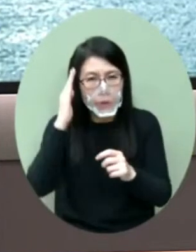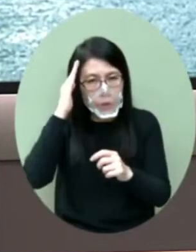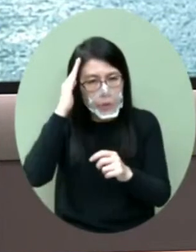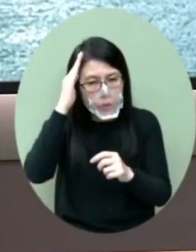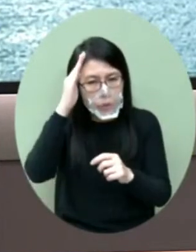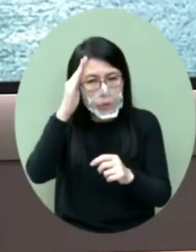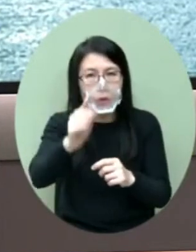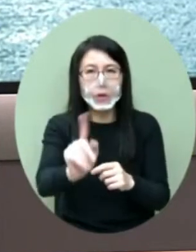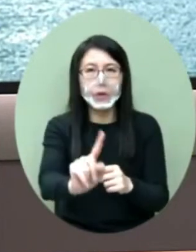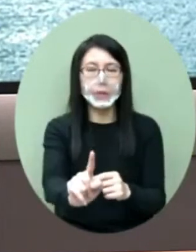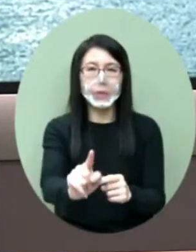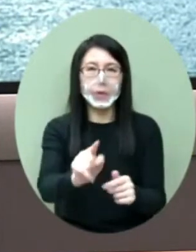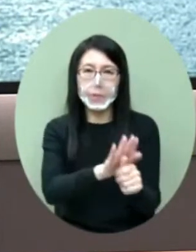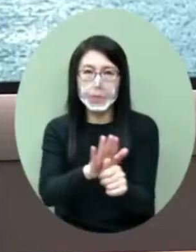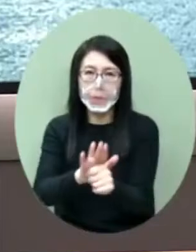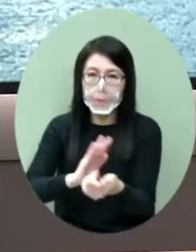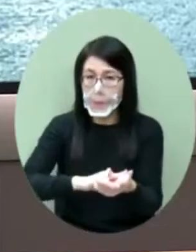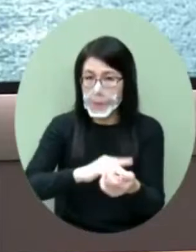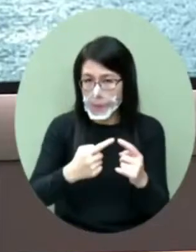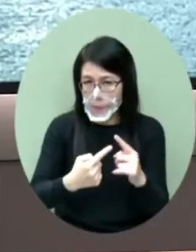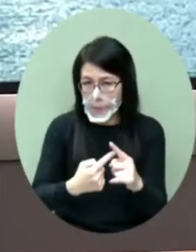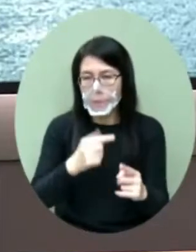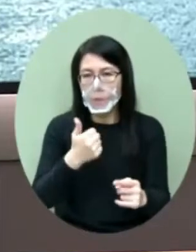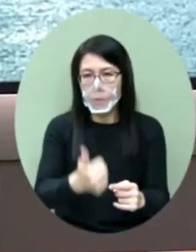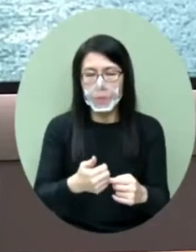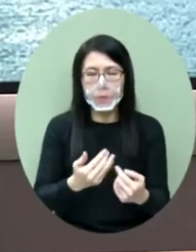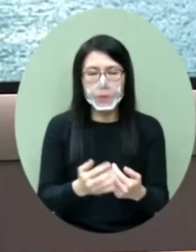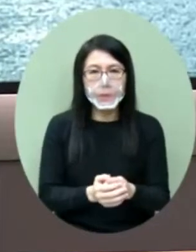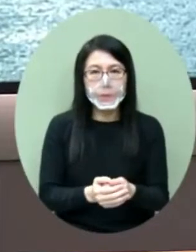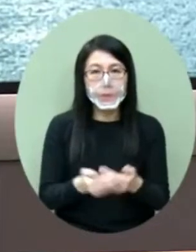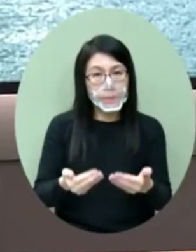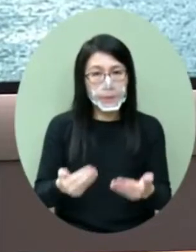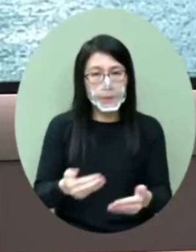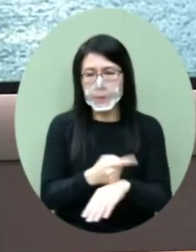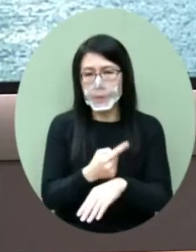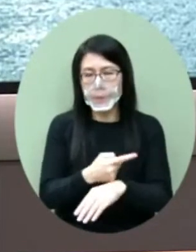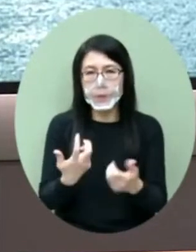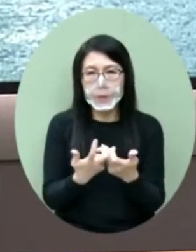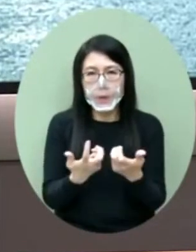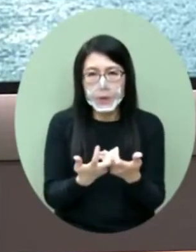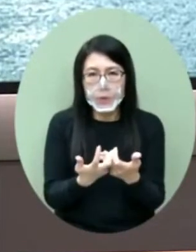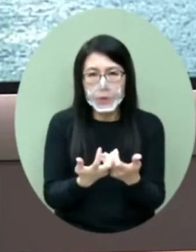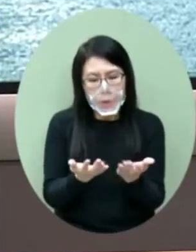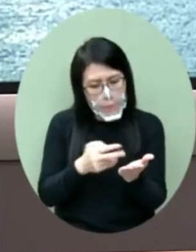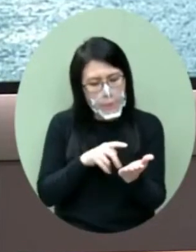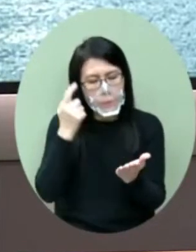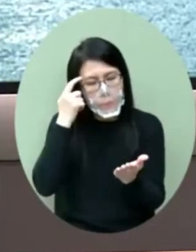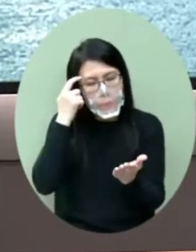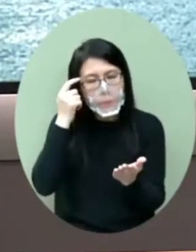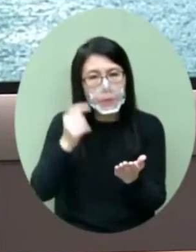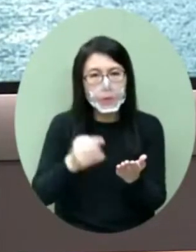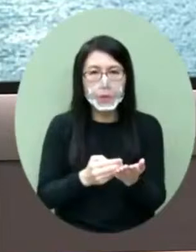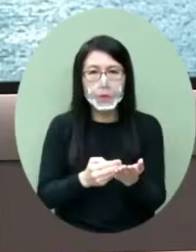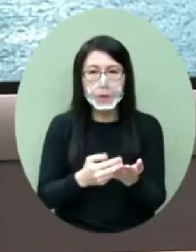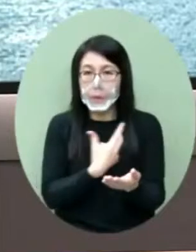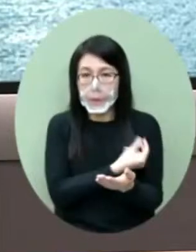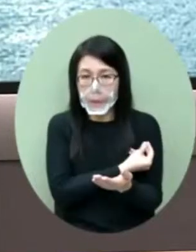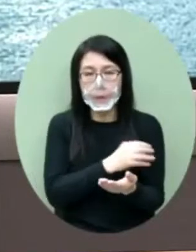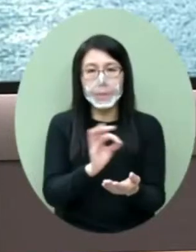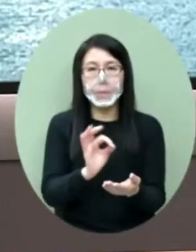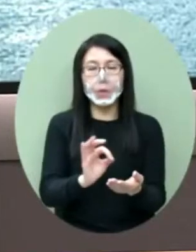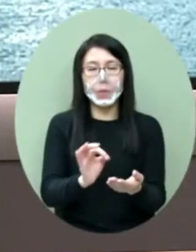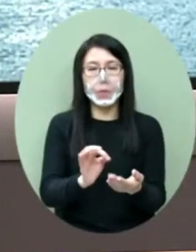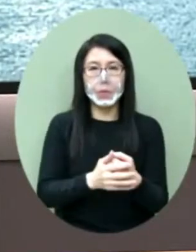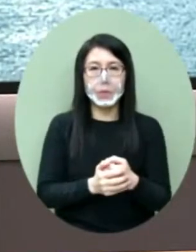to receive more information on better treatment in the future. Well, so far from the data collected,